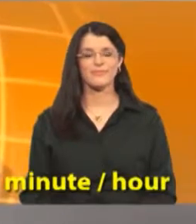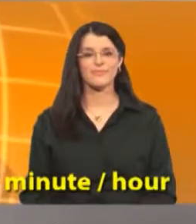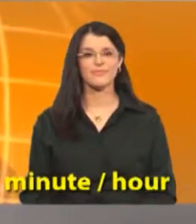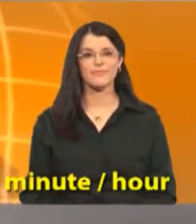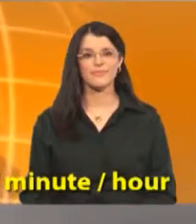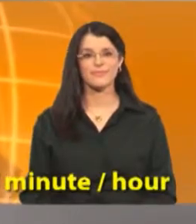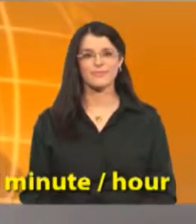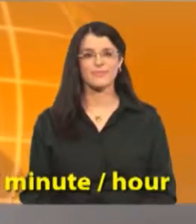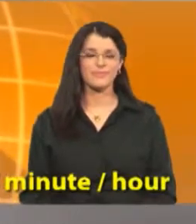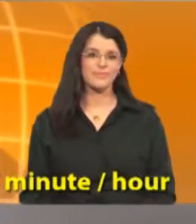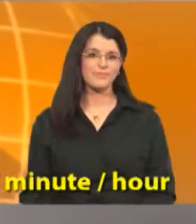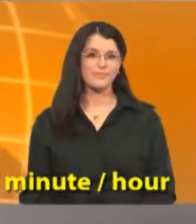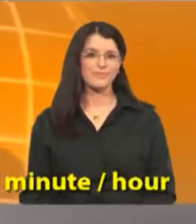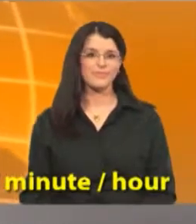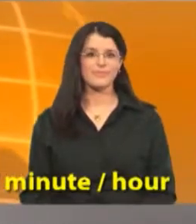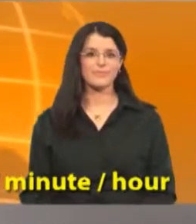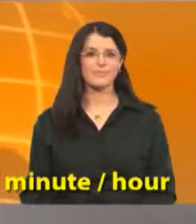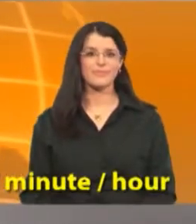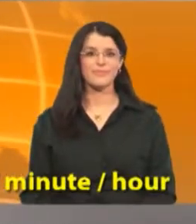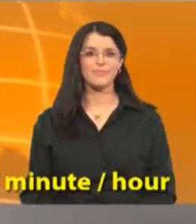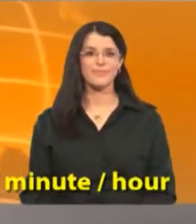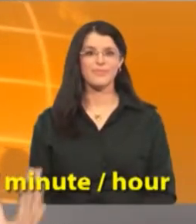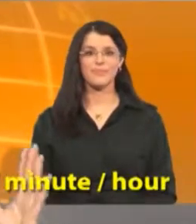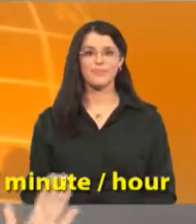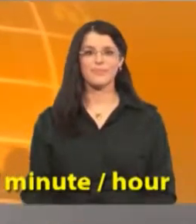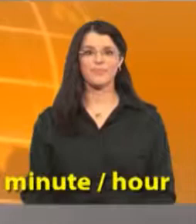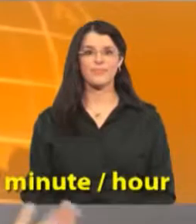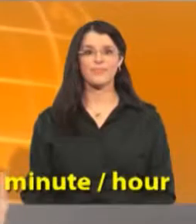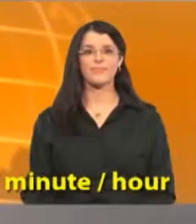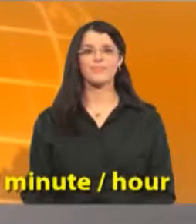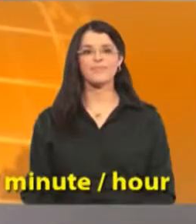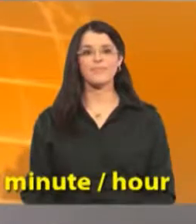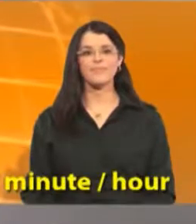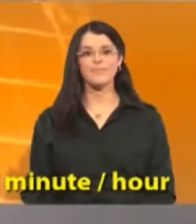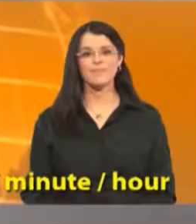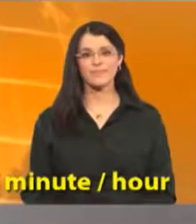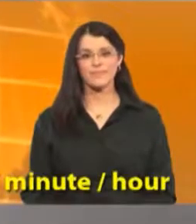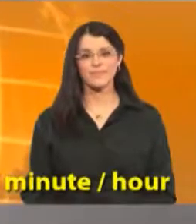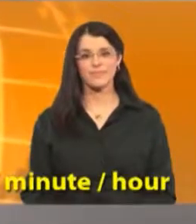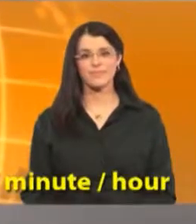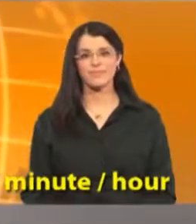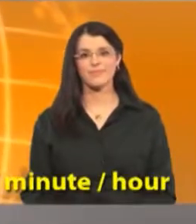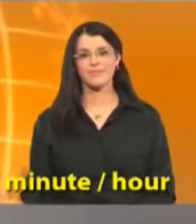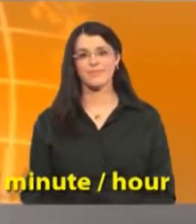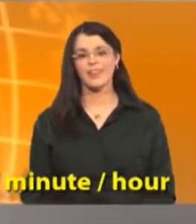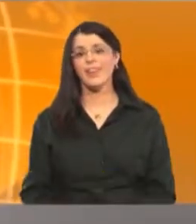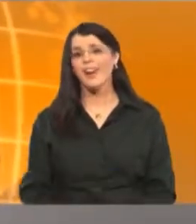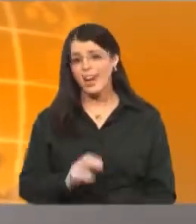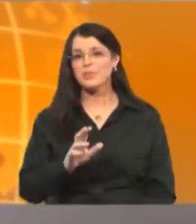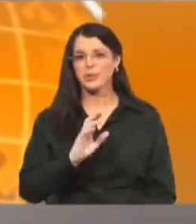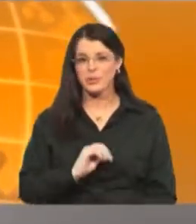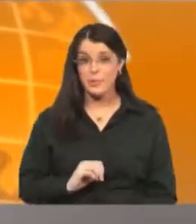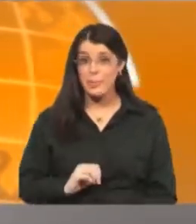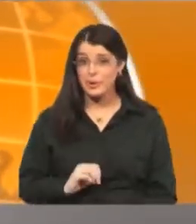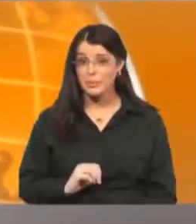Seconde, minute, heure. Seconde, minute, heure.